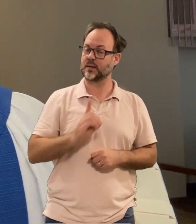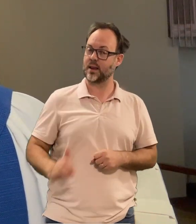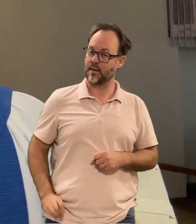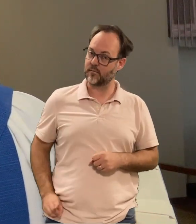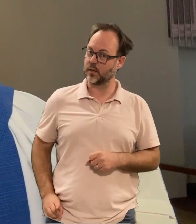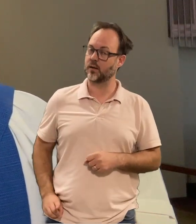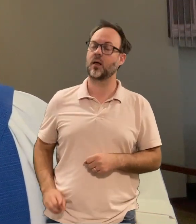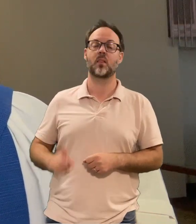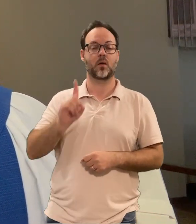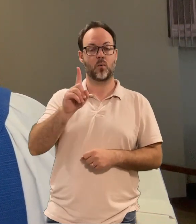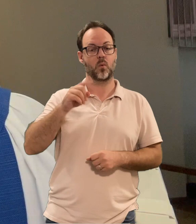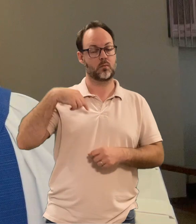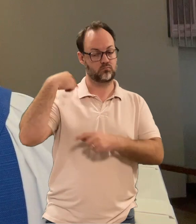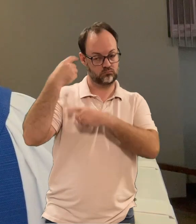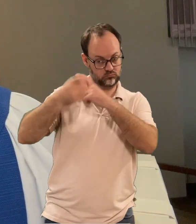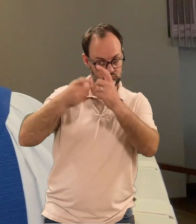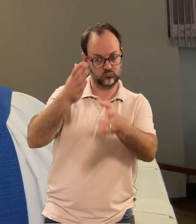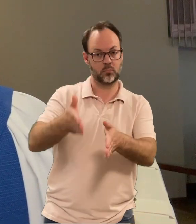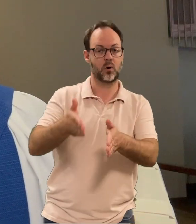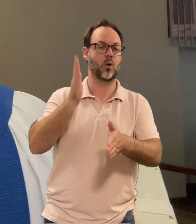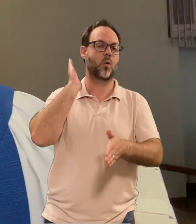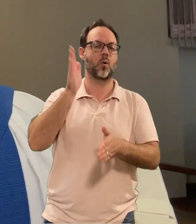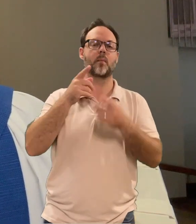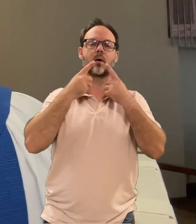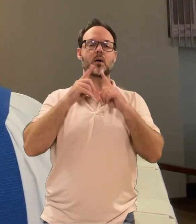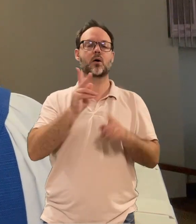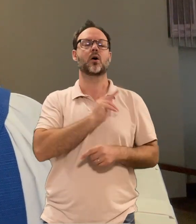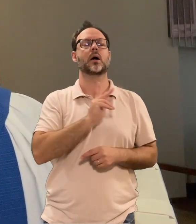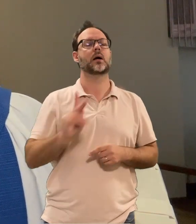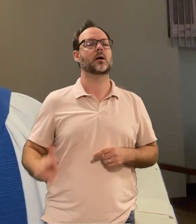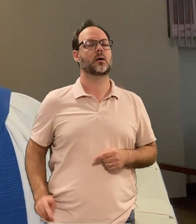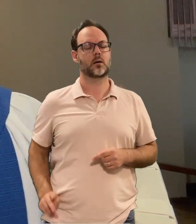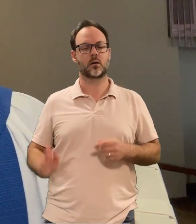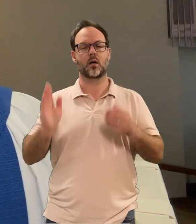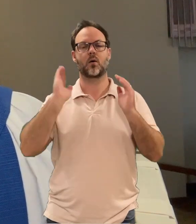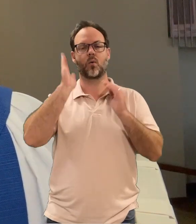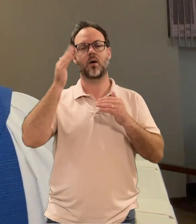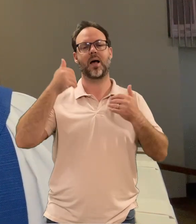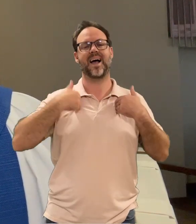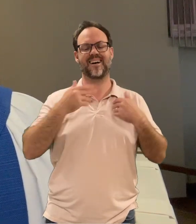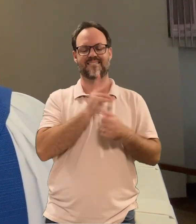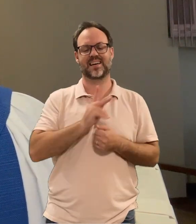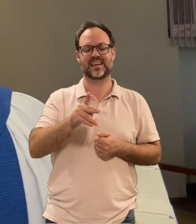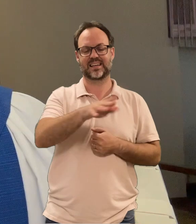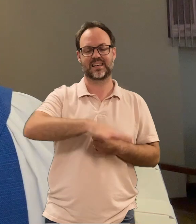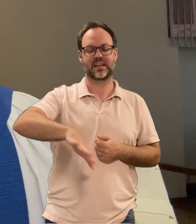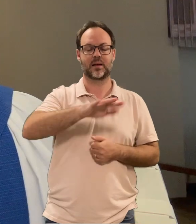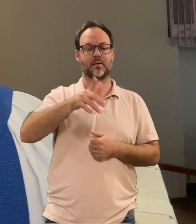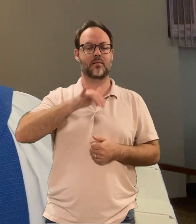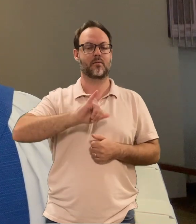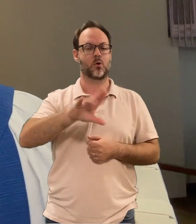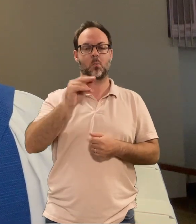God made a promise to King David that one of his descendants would be a great king who would have